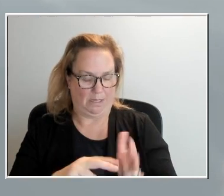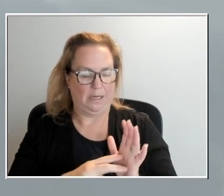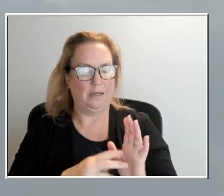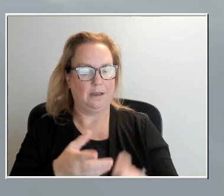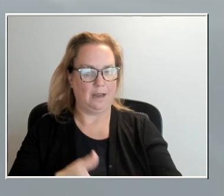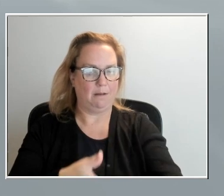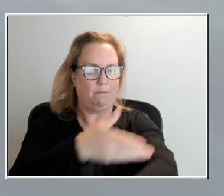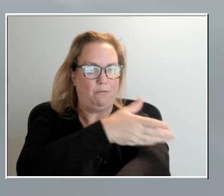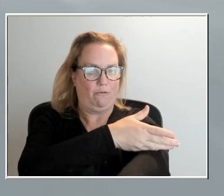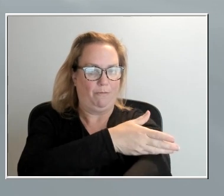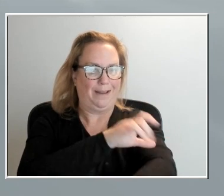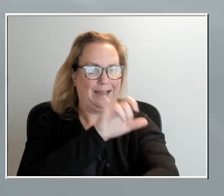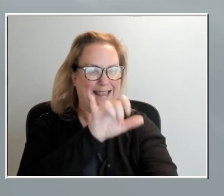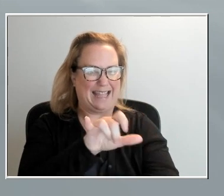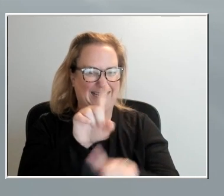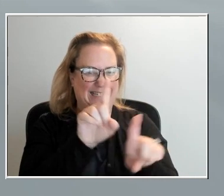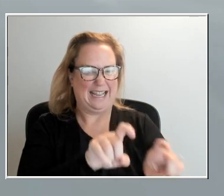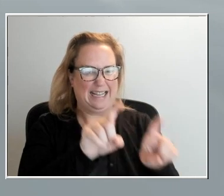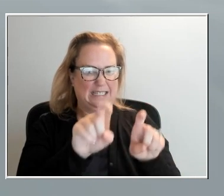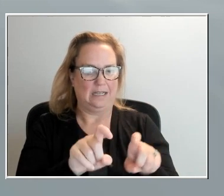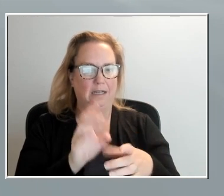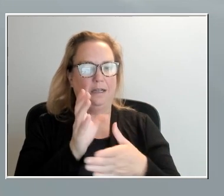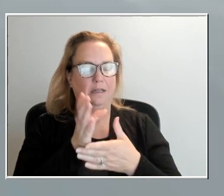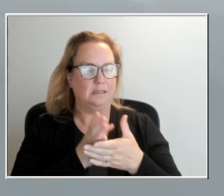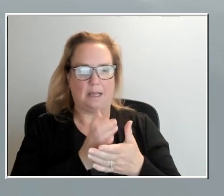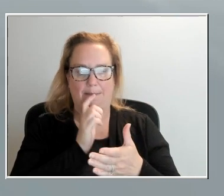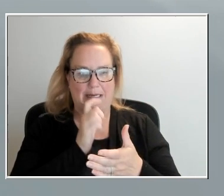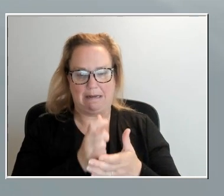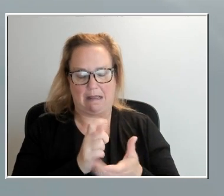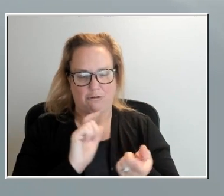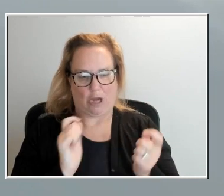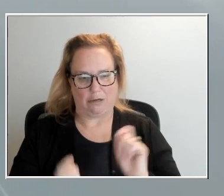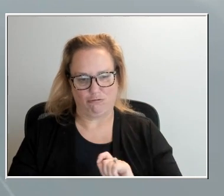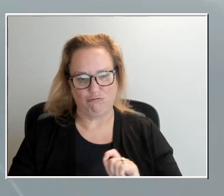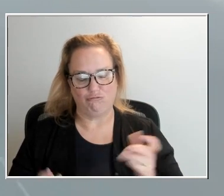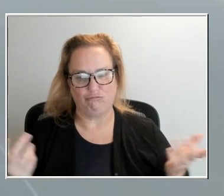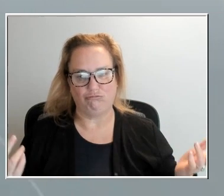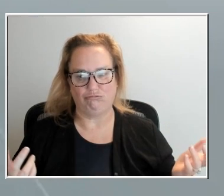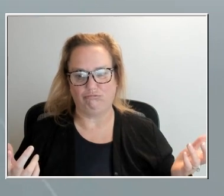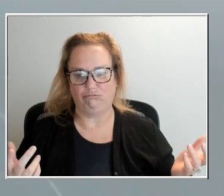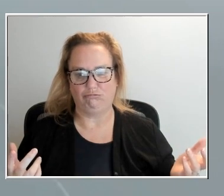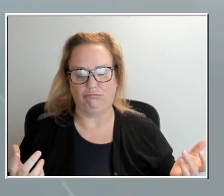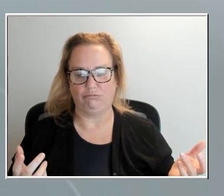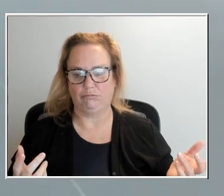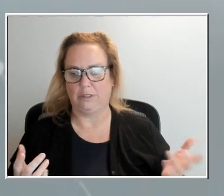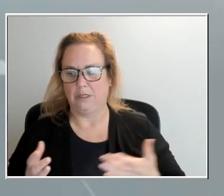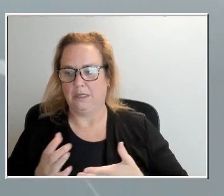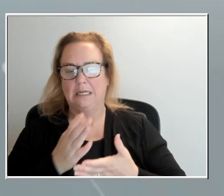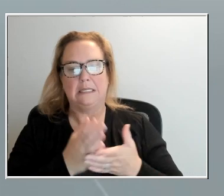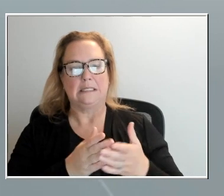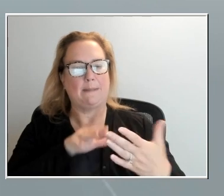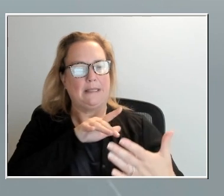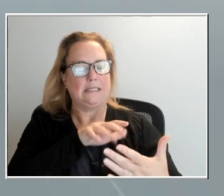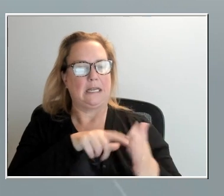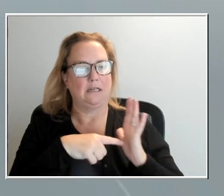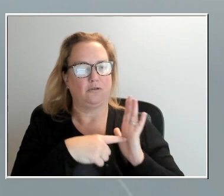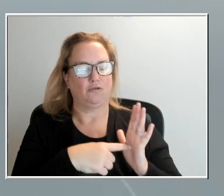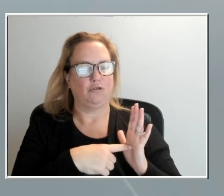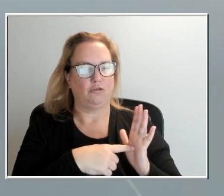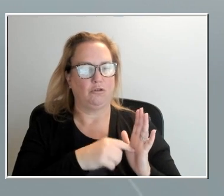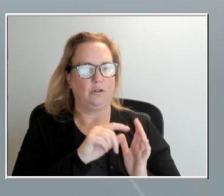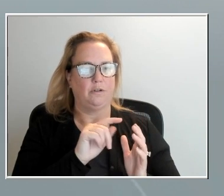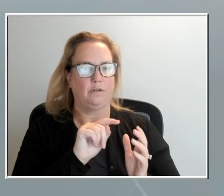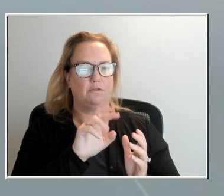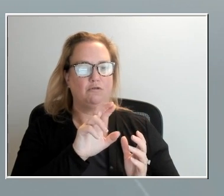that particular test. And some of them did not change. Some other studies have shown that trail making is